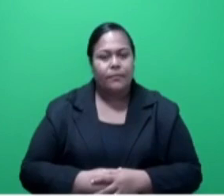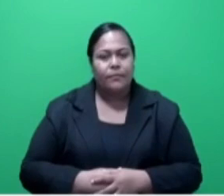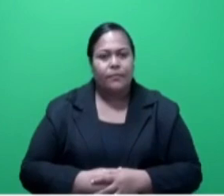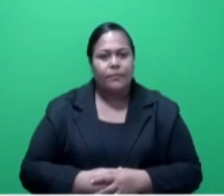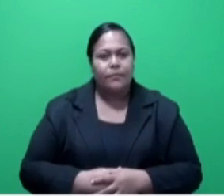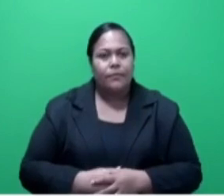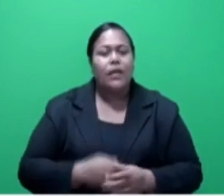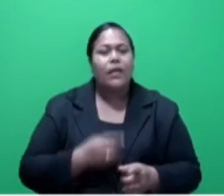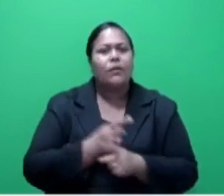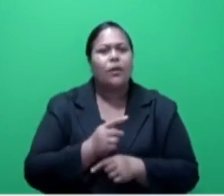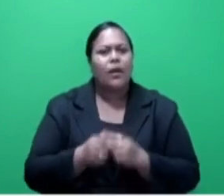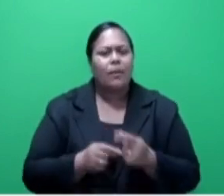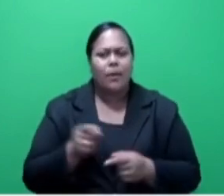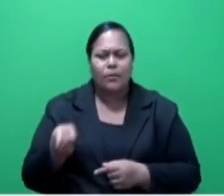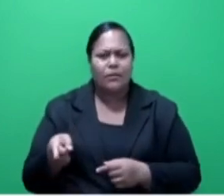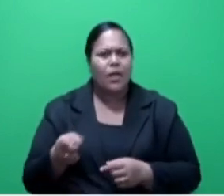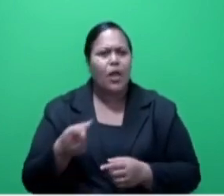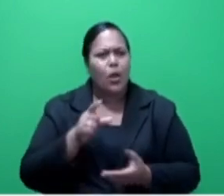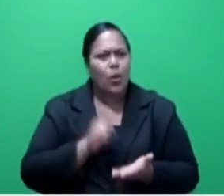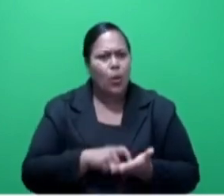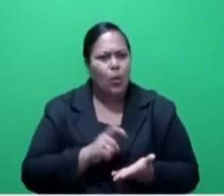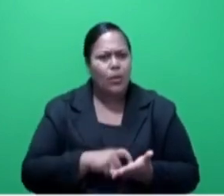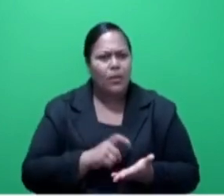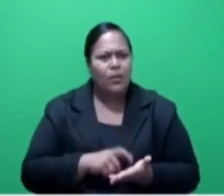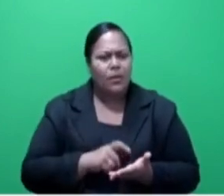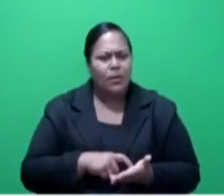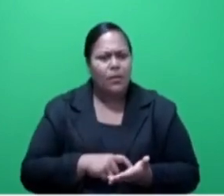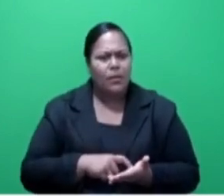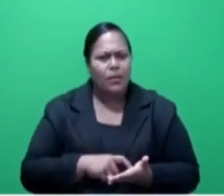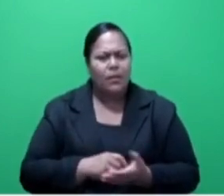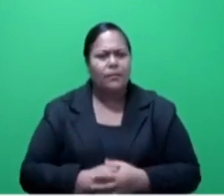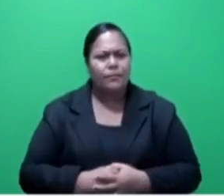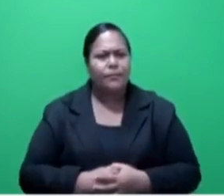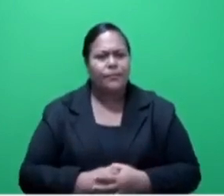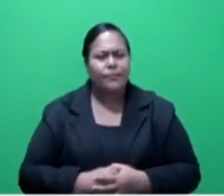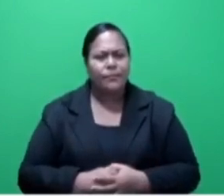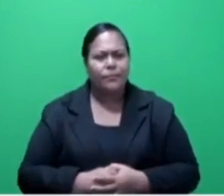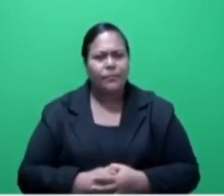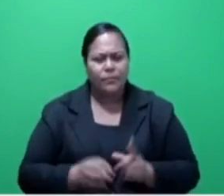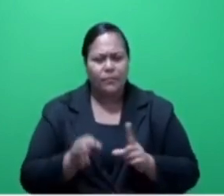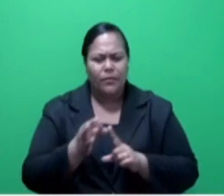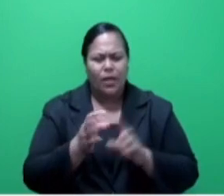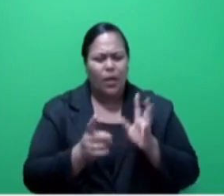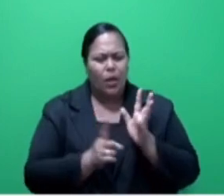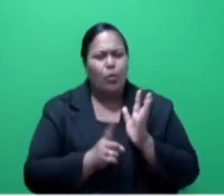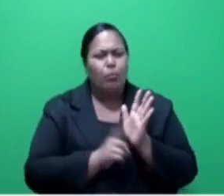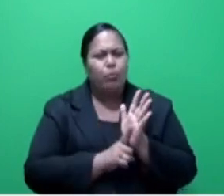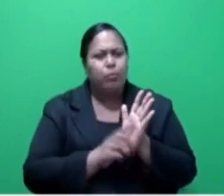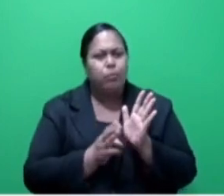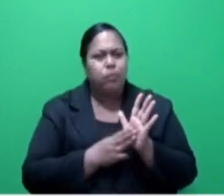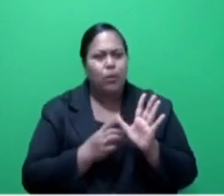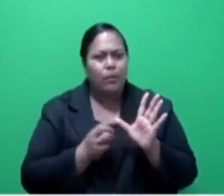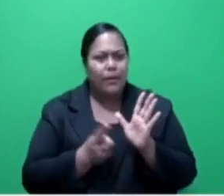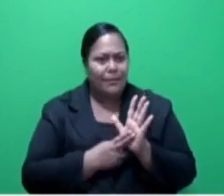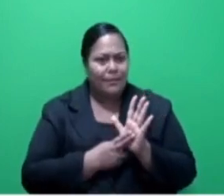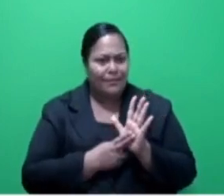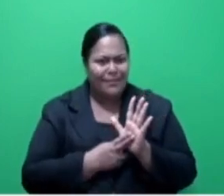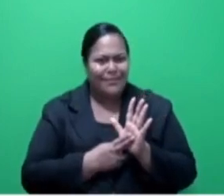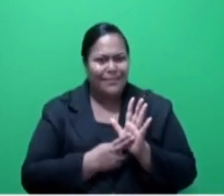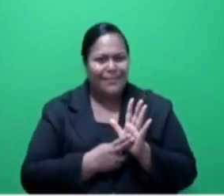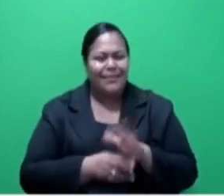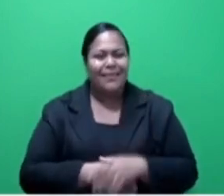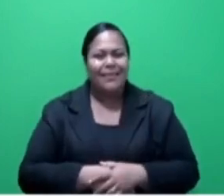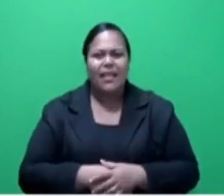Pullman. Now, they said, oh, his honorary counsel, Honorable Prasad, as usual, he watches too many C-grade Bollywood and Hollywood